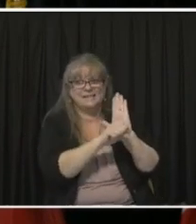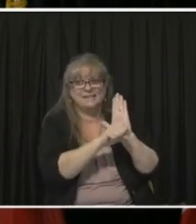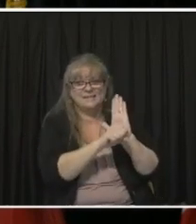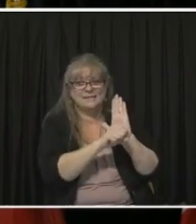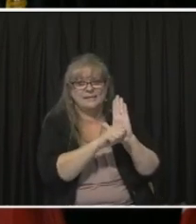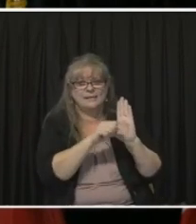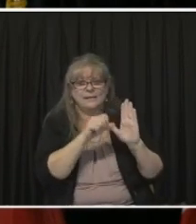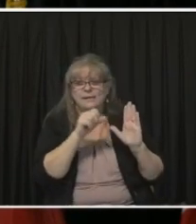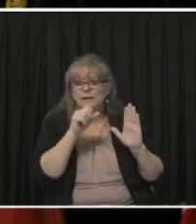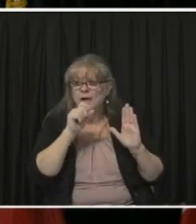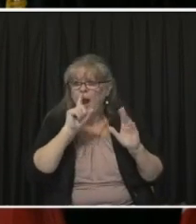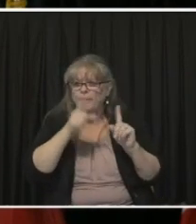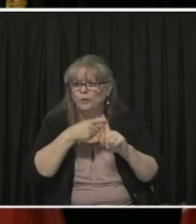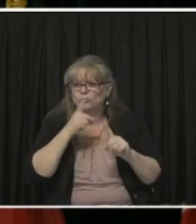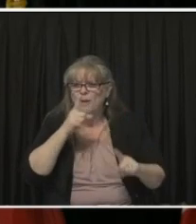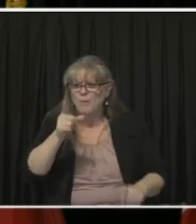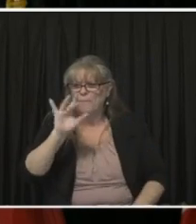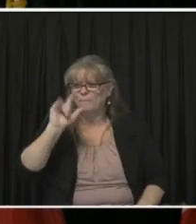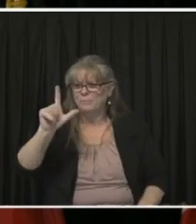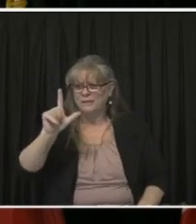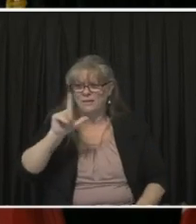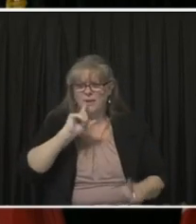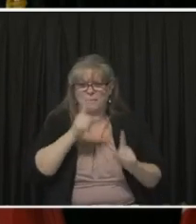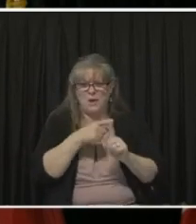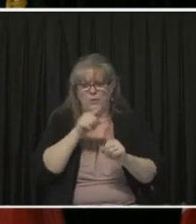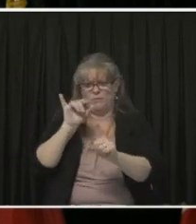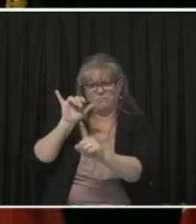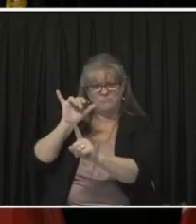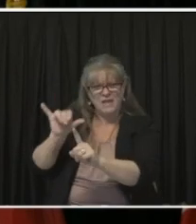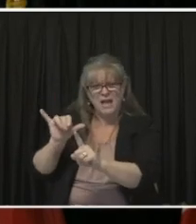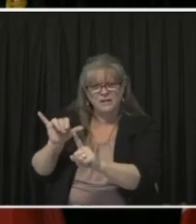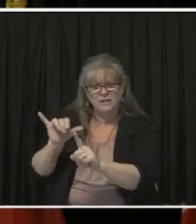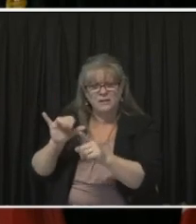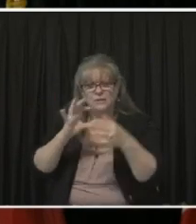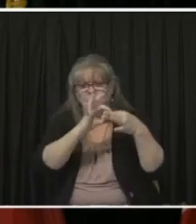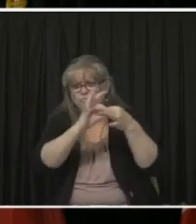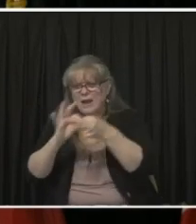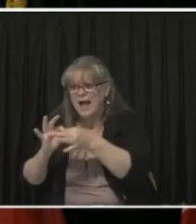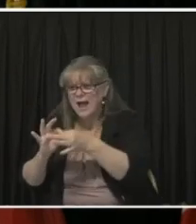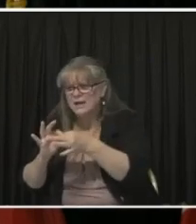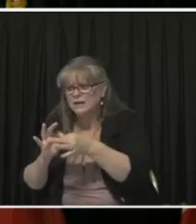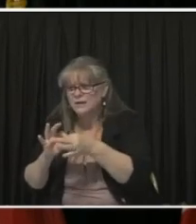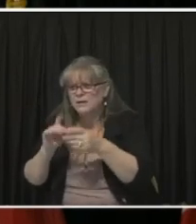asking me about. This is what I'm not sure, Charles. What particular state programs are you talking about?